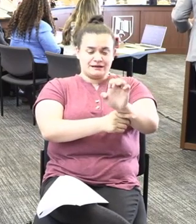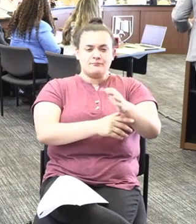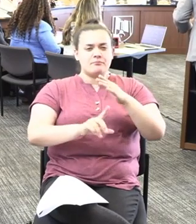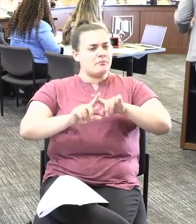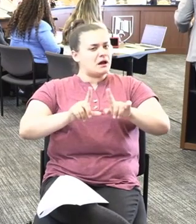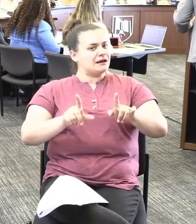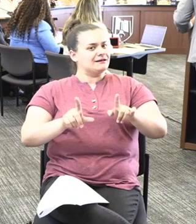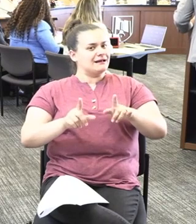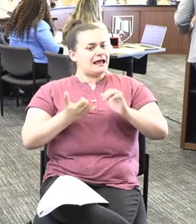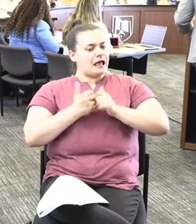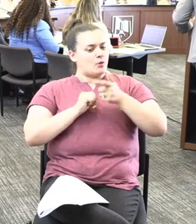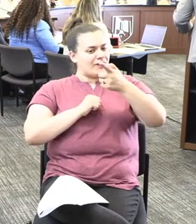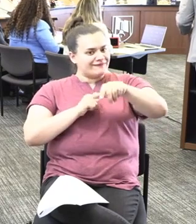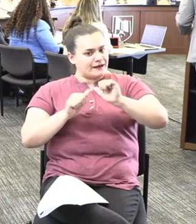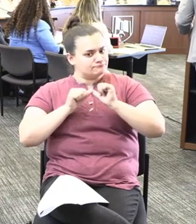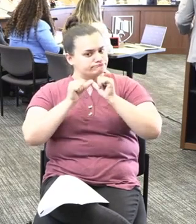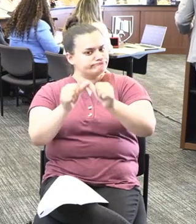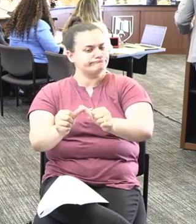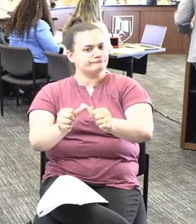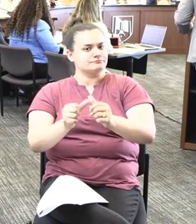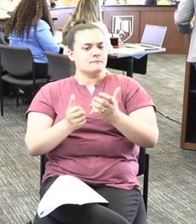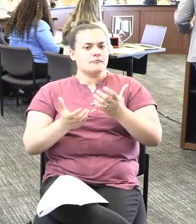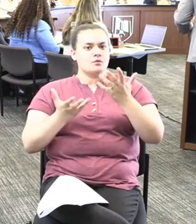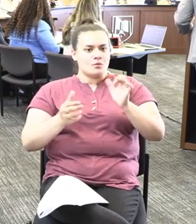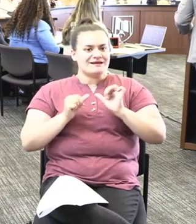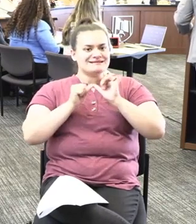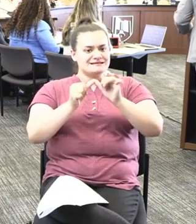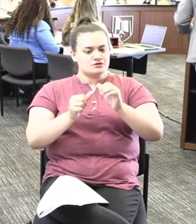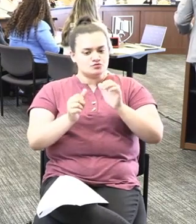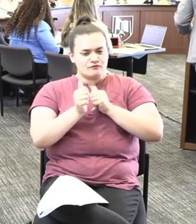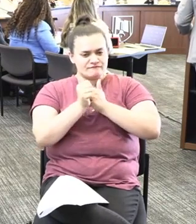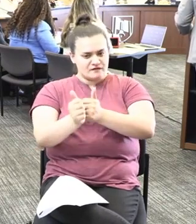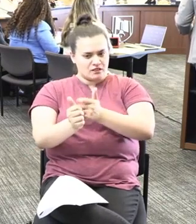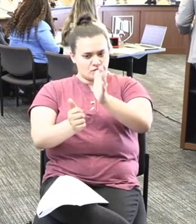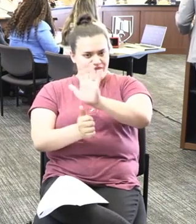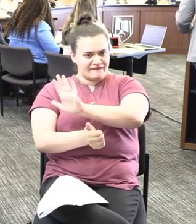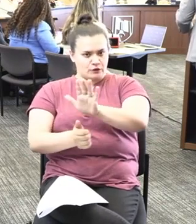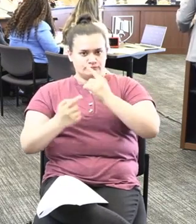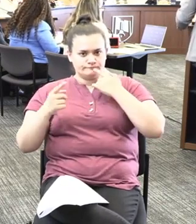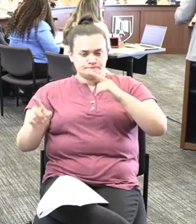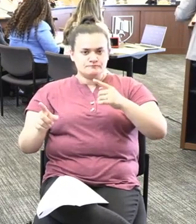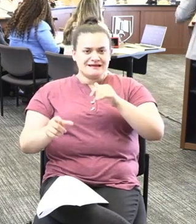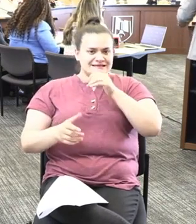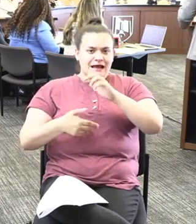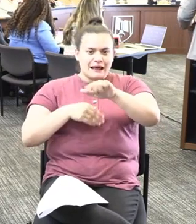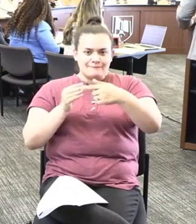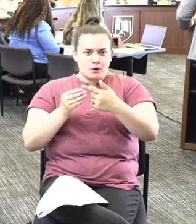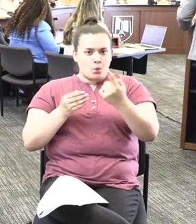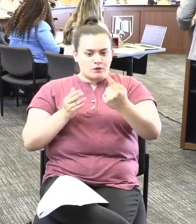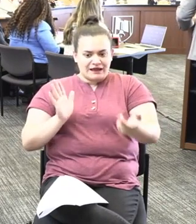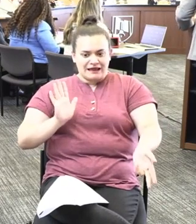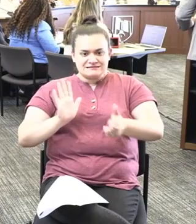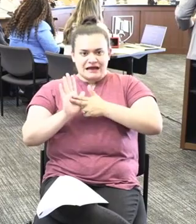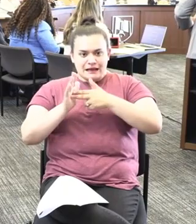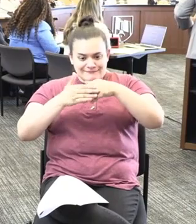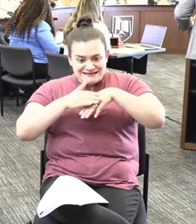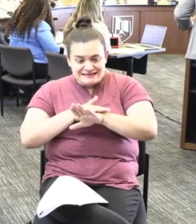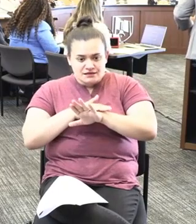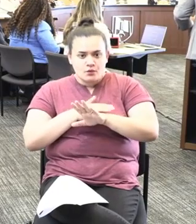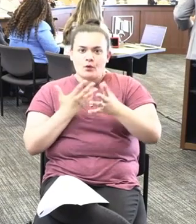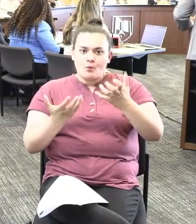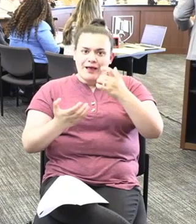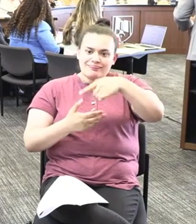how are they persisting? We wanted to continue to track that. It's not just about getting them in. We want to get them